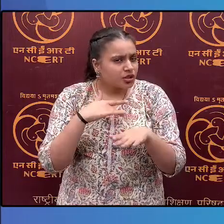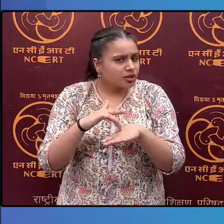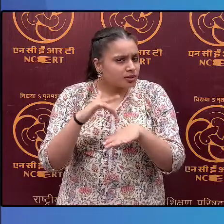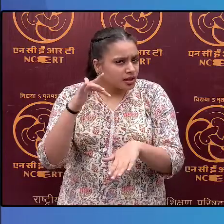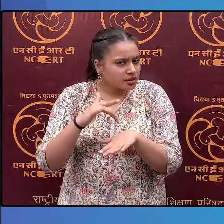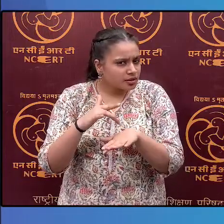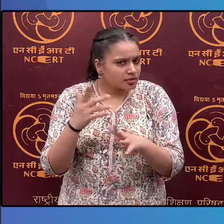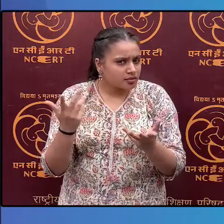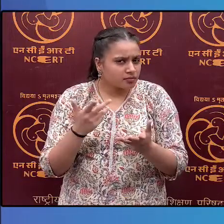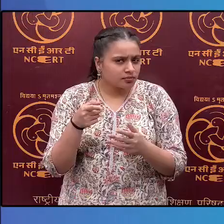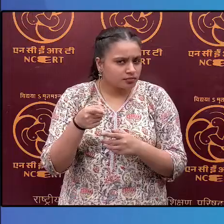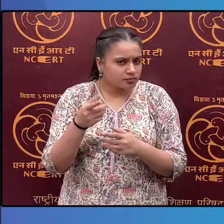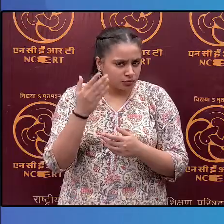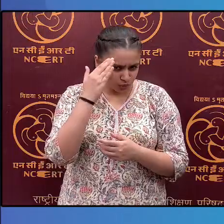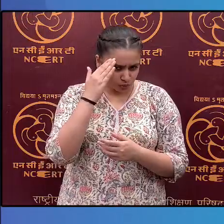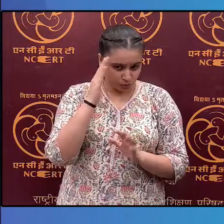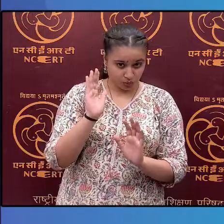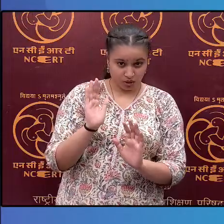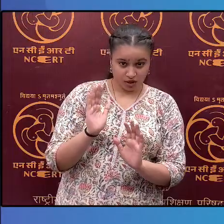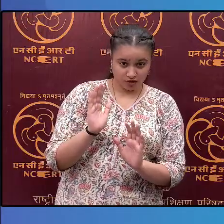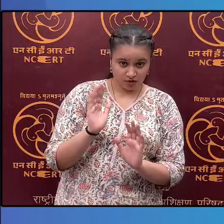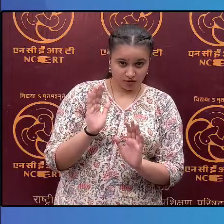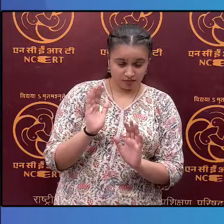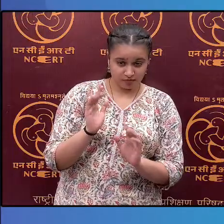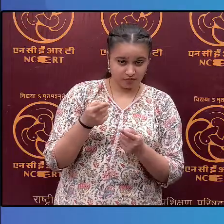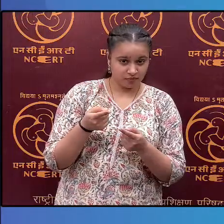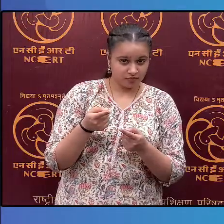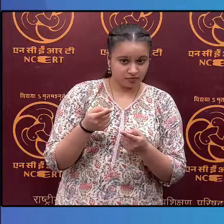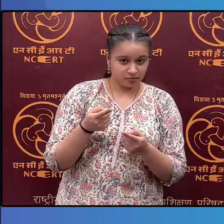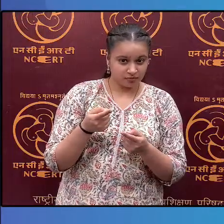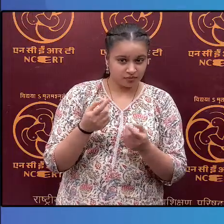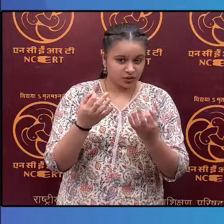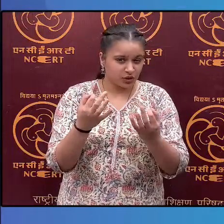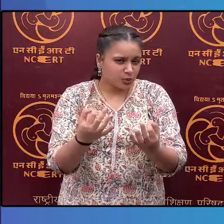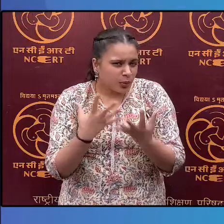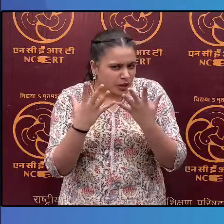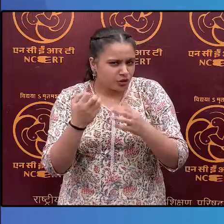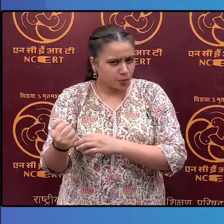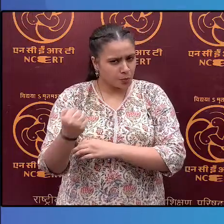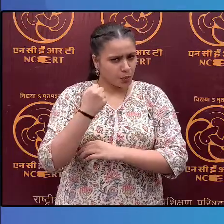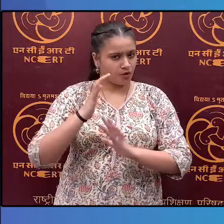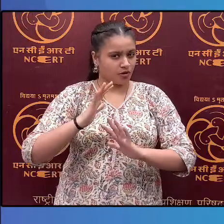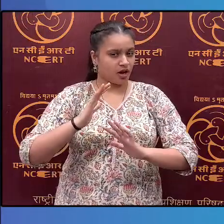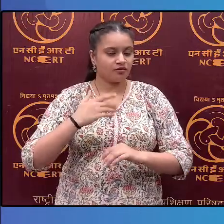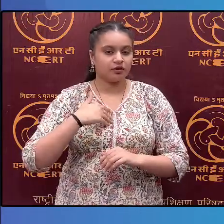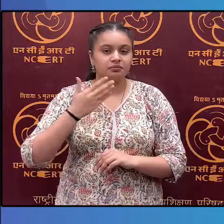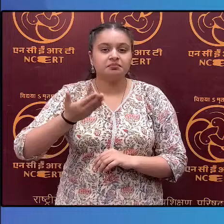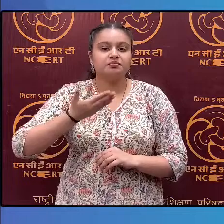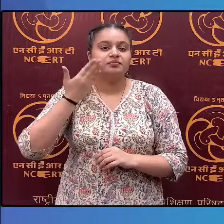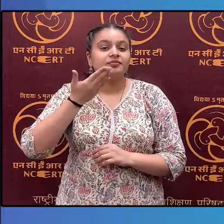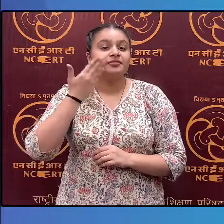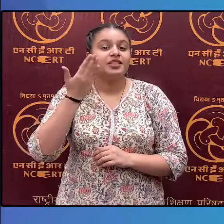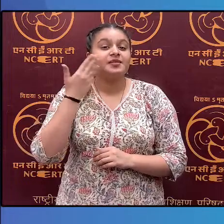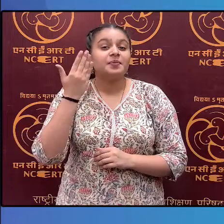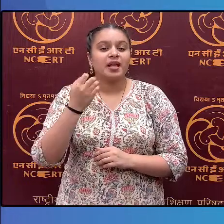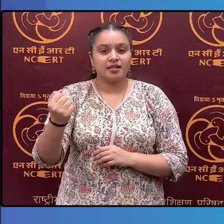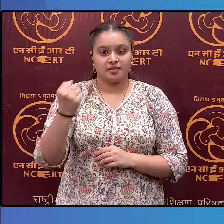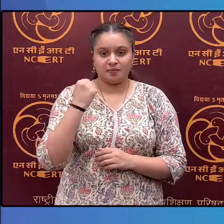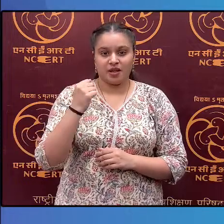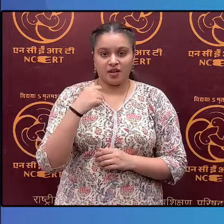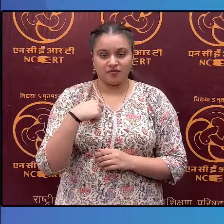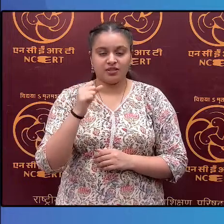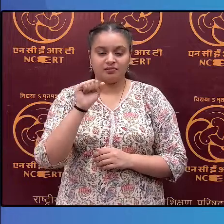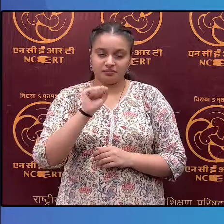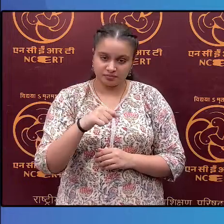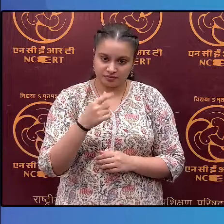Do you know anything? That dogs are very special power that they have. The smelling power? Yes, absolutely. You have guessed it very